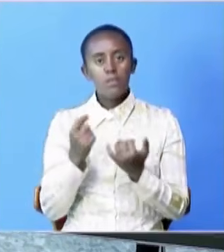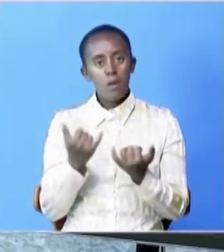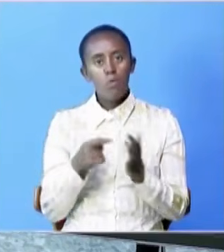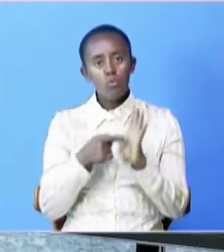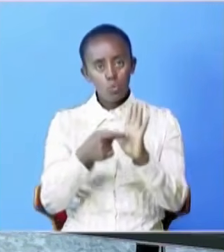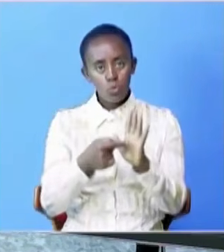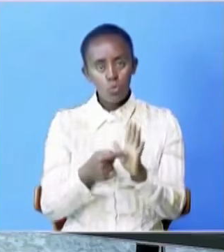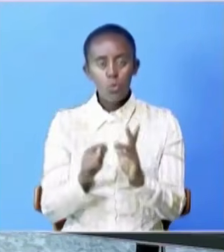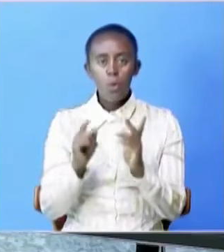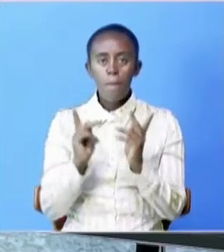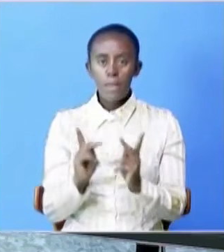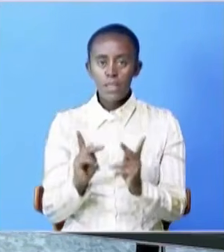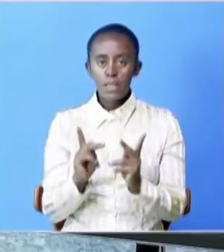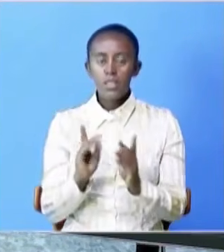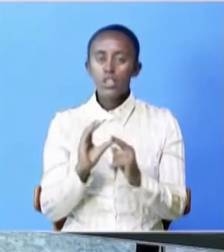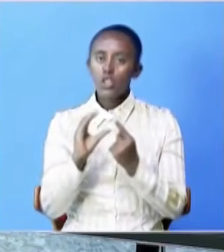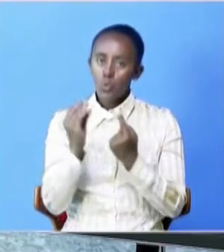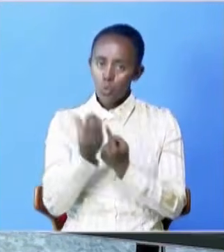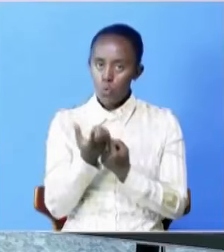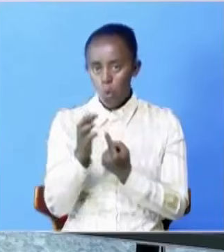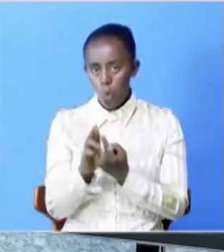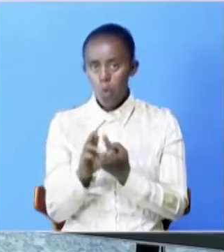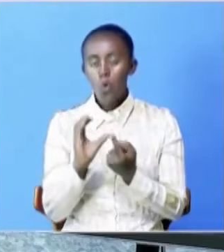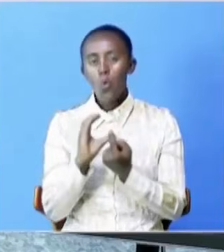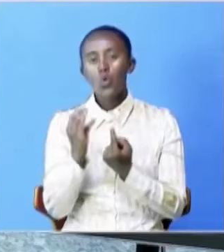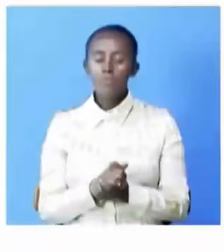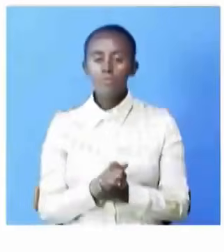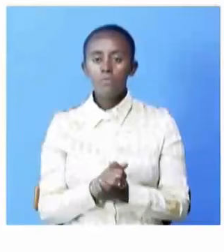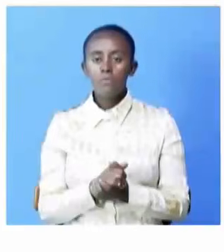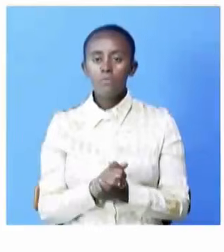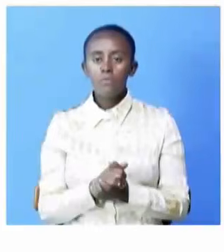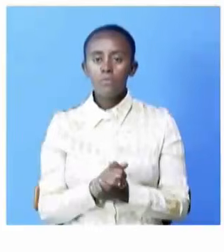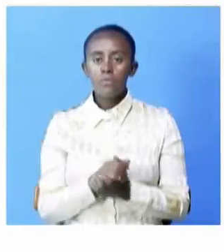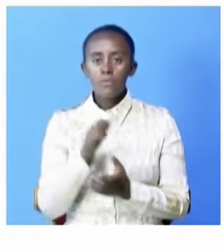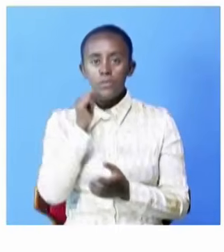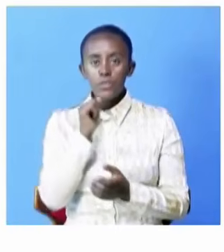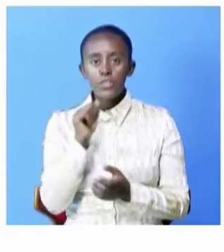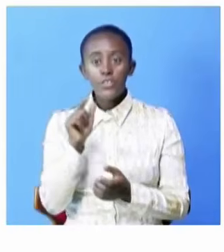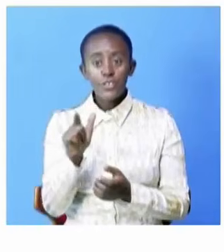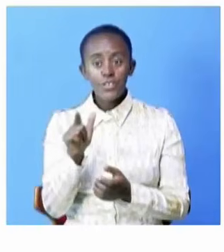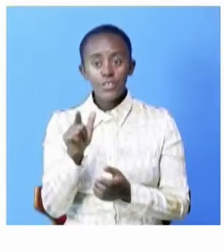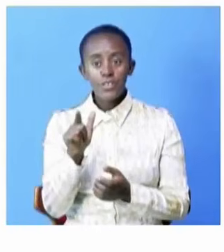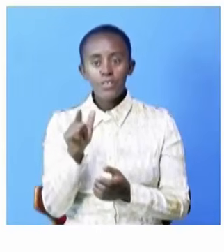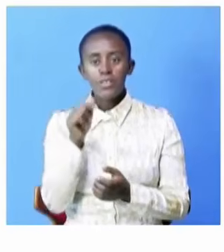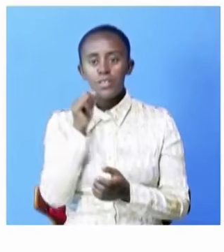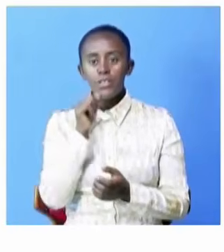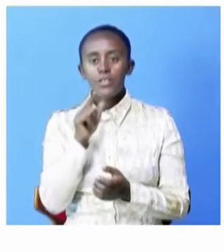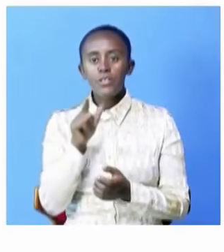indicate present, situation, or condition. She